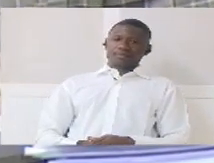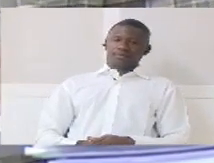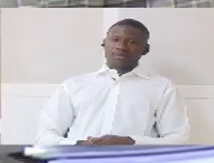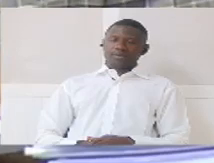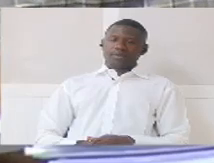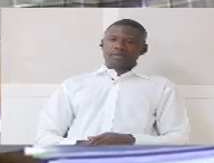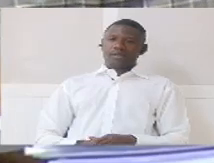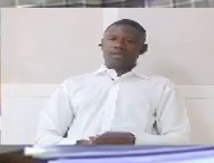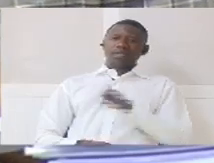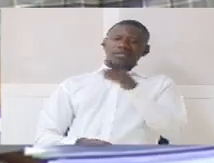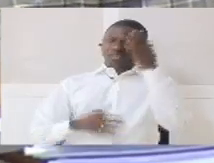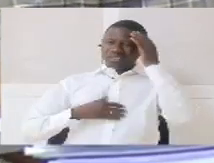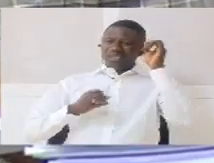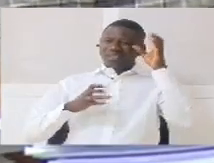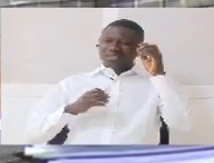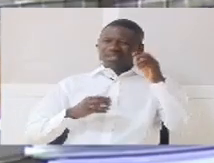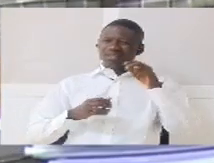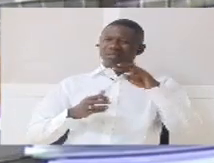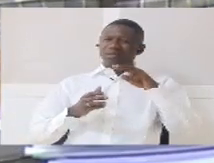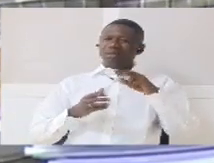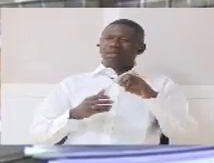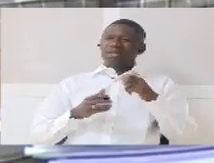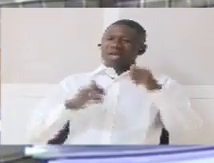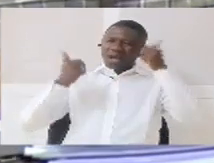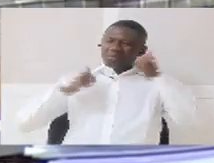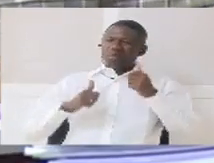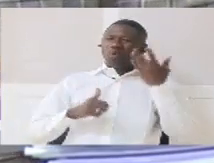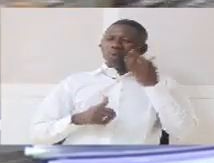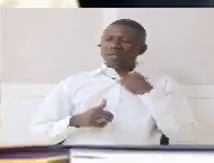Yes. Beriberi, wale msimulula funo faka malama.